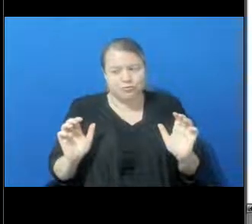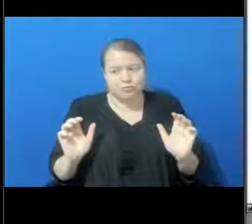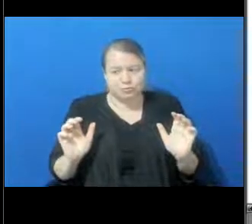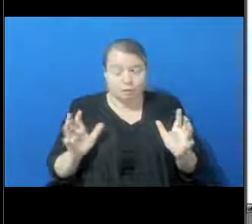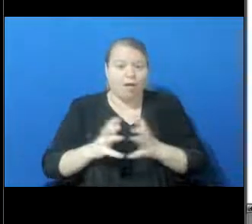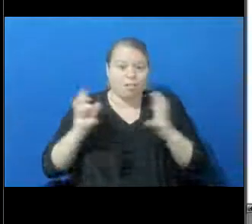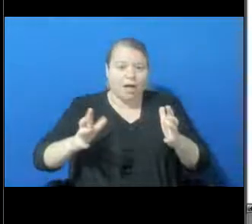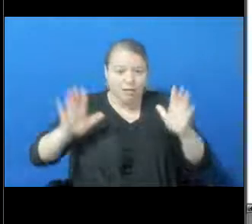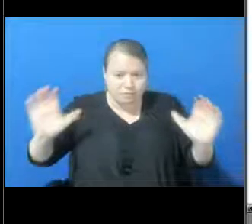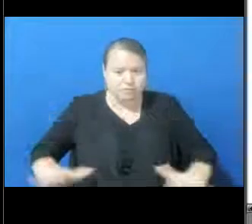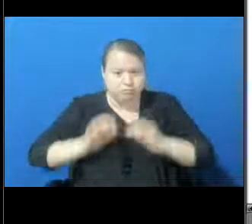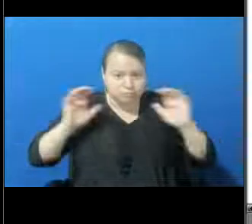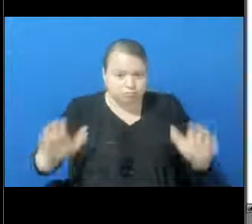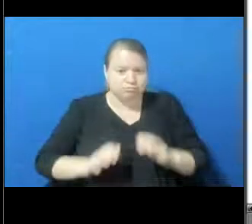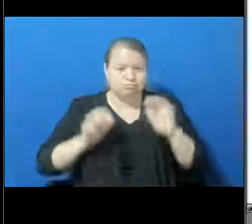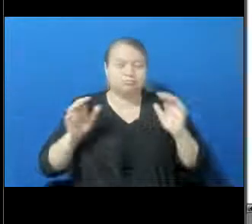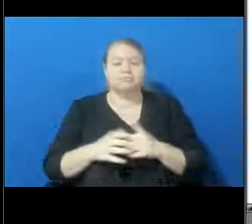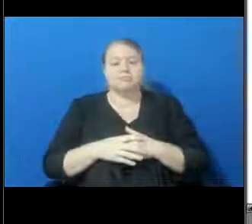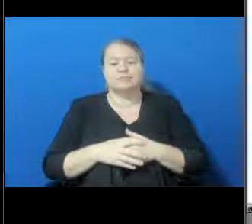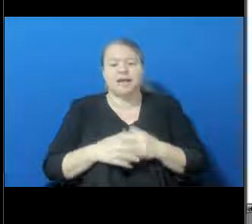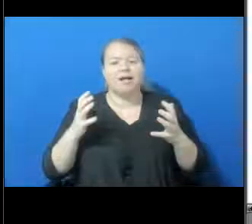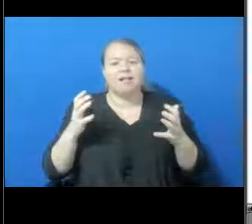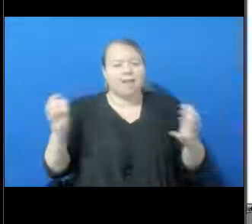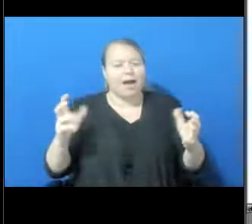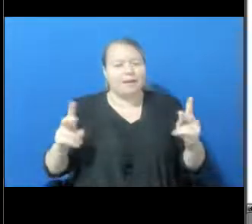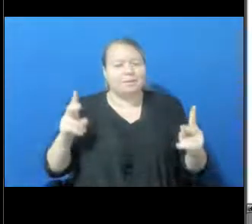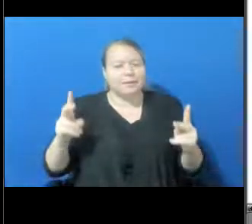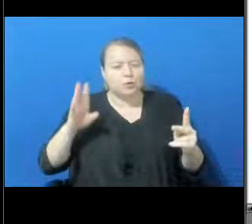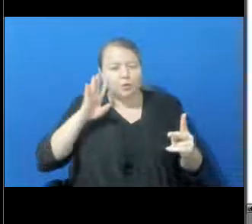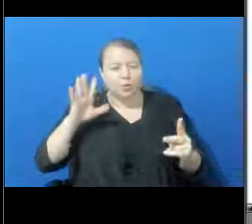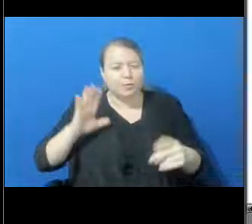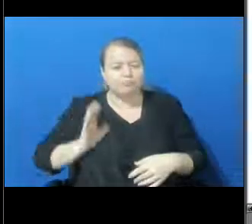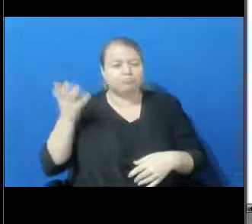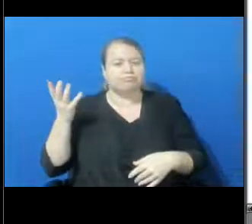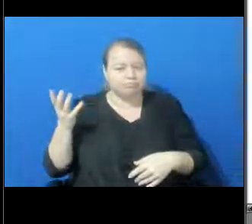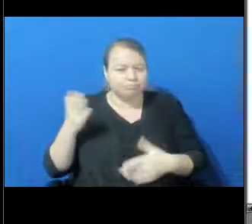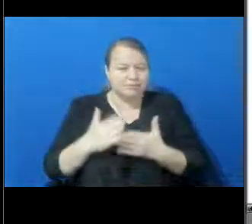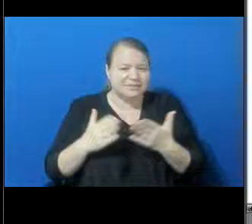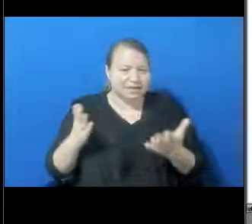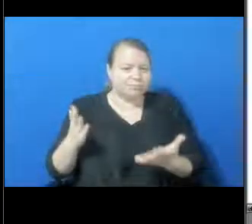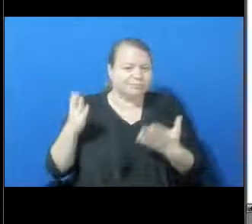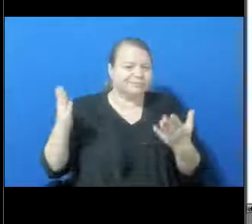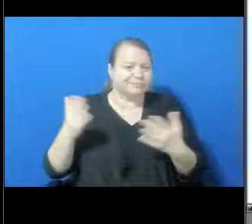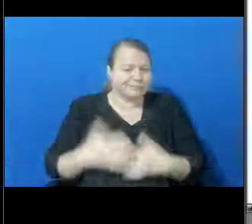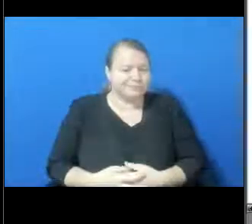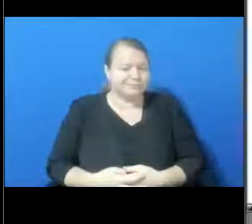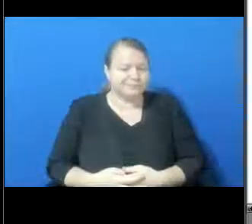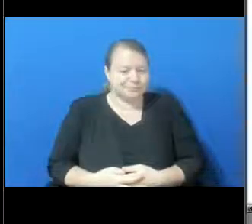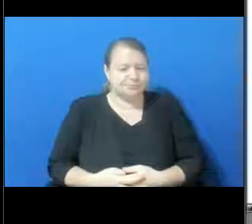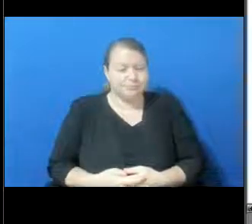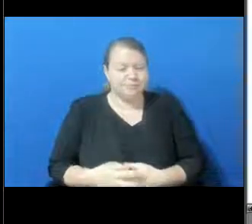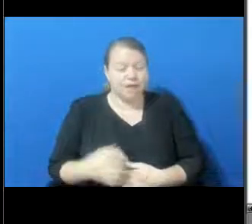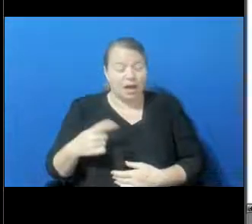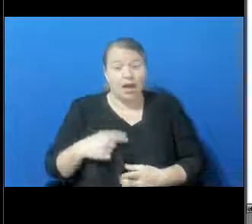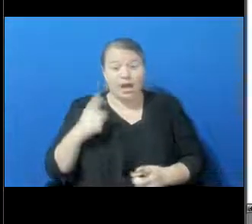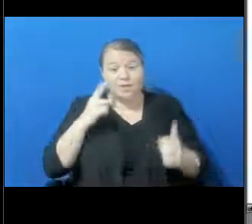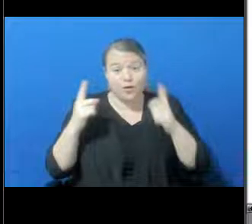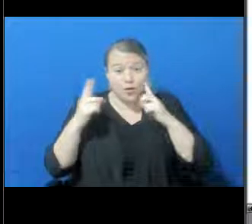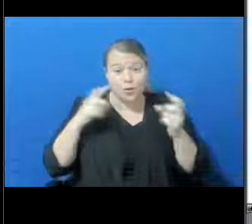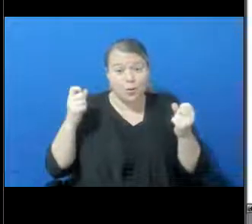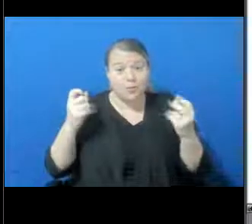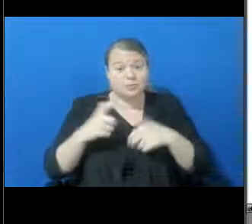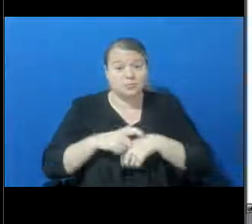of feathers will be ruffled by some of the propositions. And as I've heard multiple